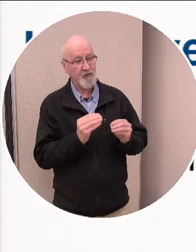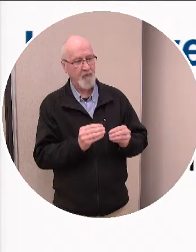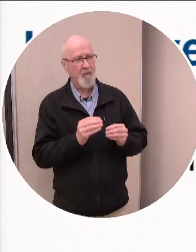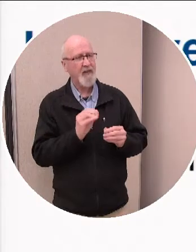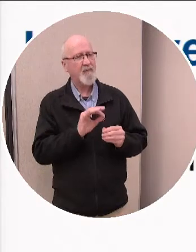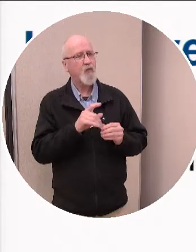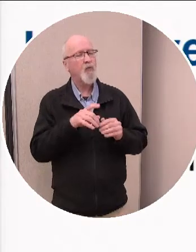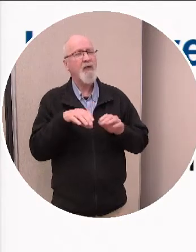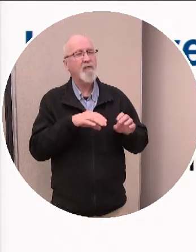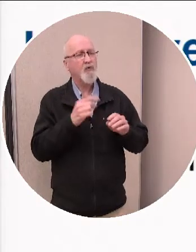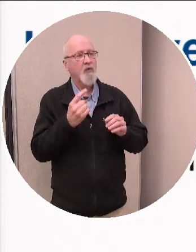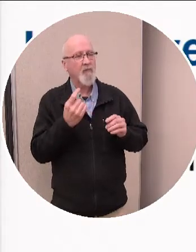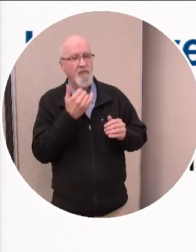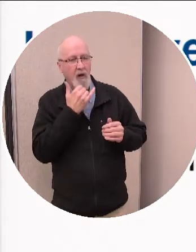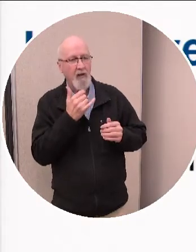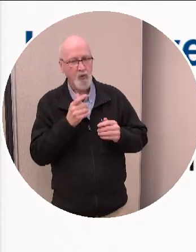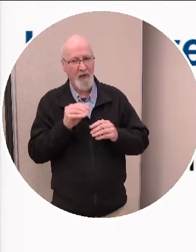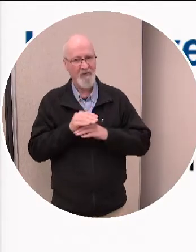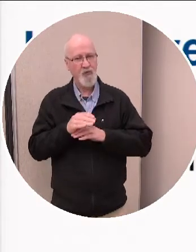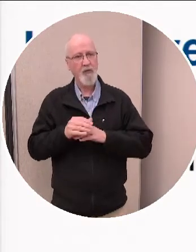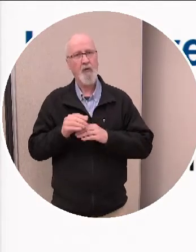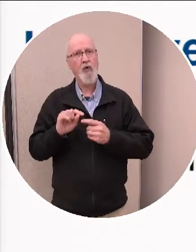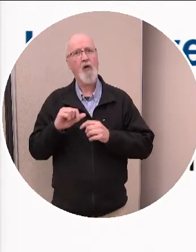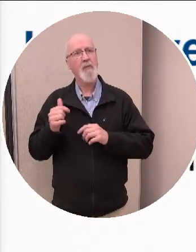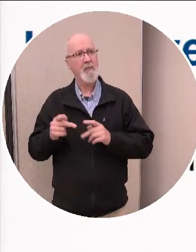behavior and that of other students.